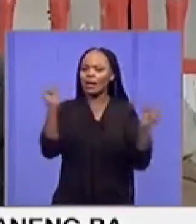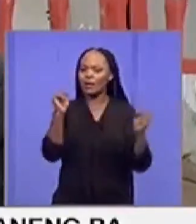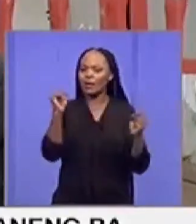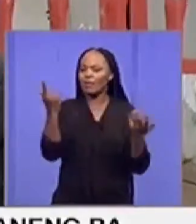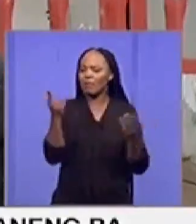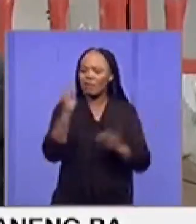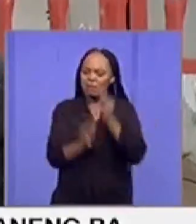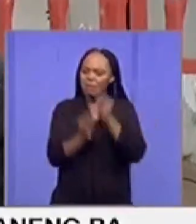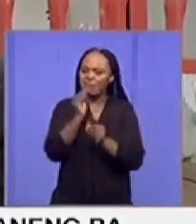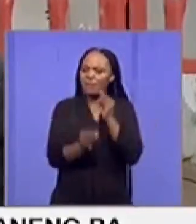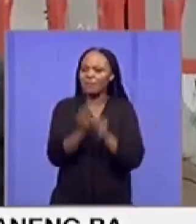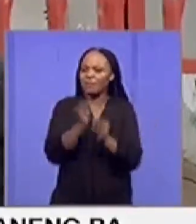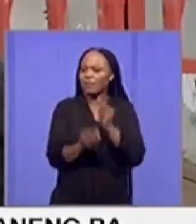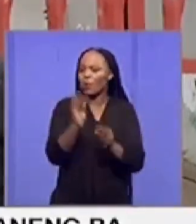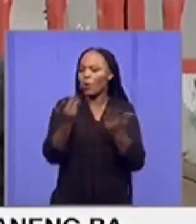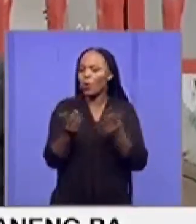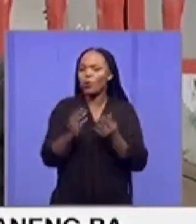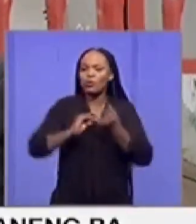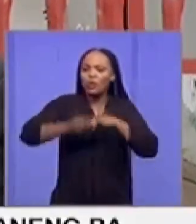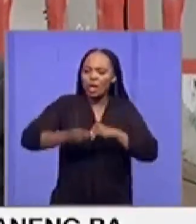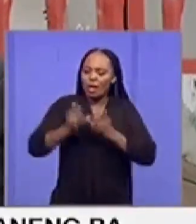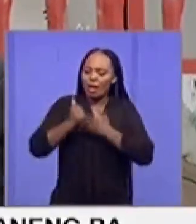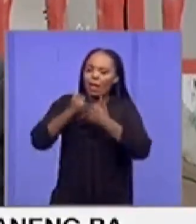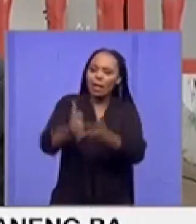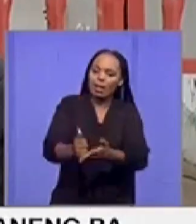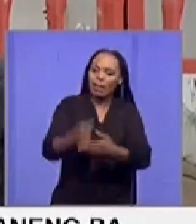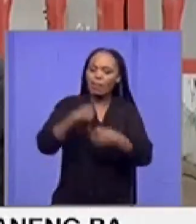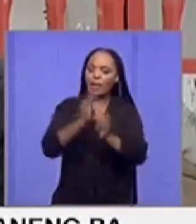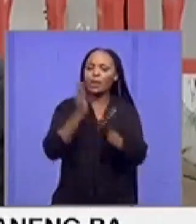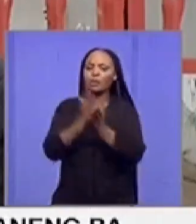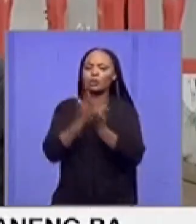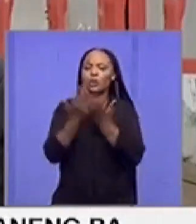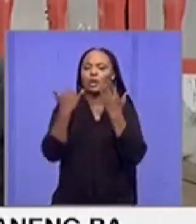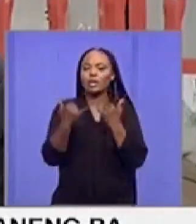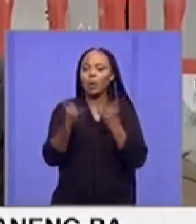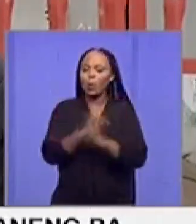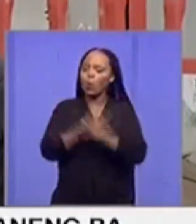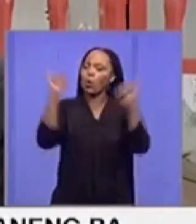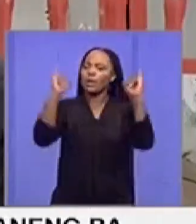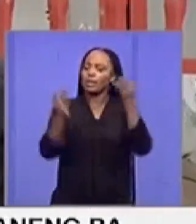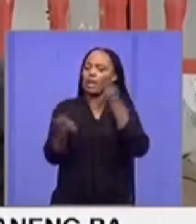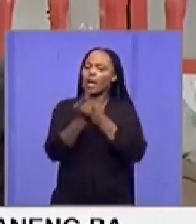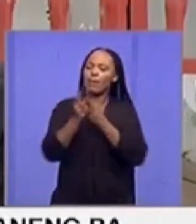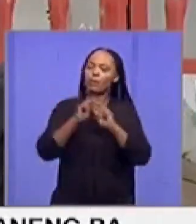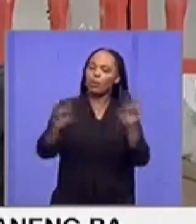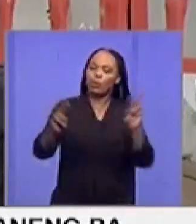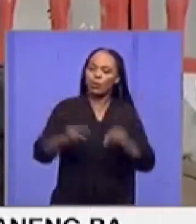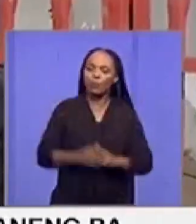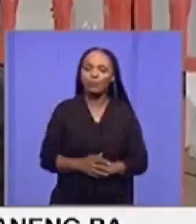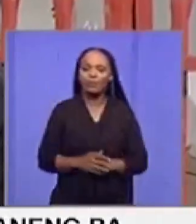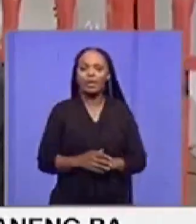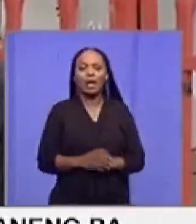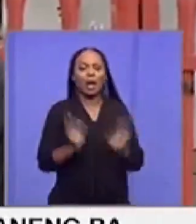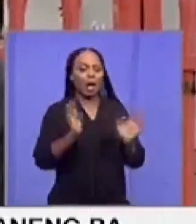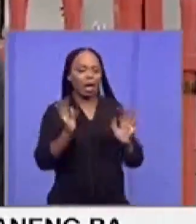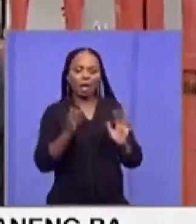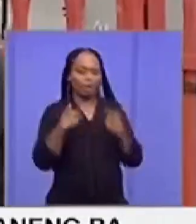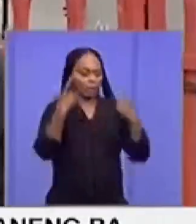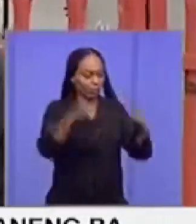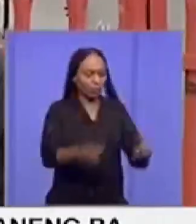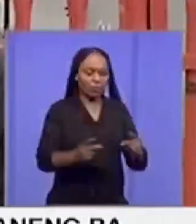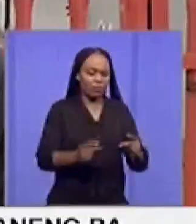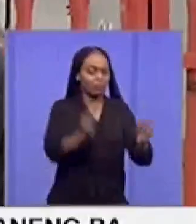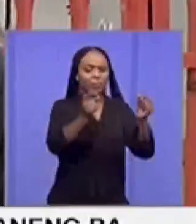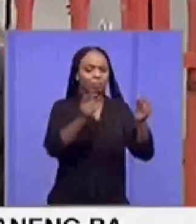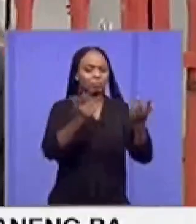gore le netefatse gore maemo a etegile ko pele aowa re tlile ka tshoganyetso